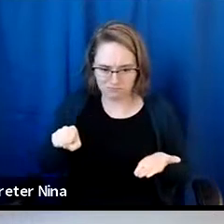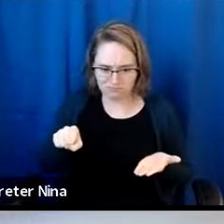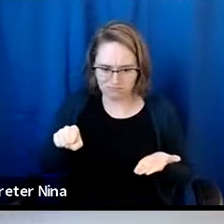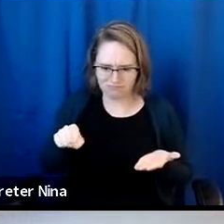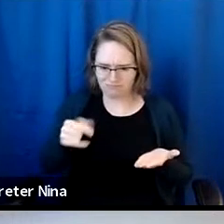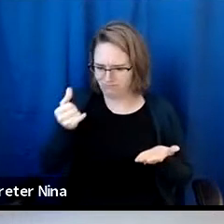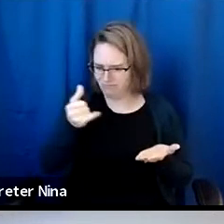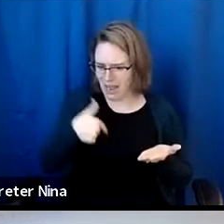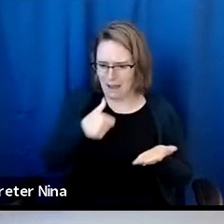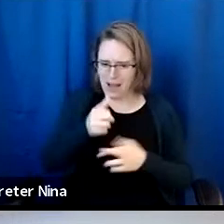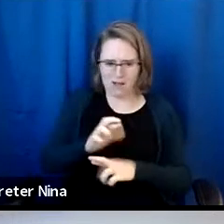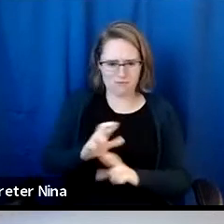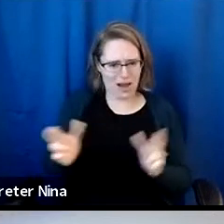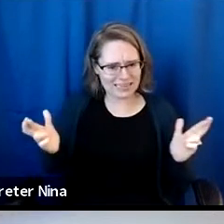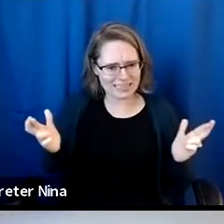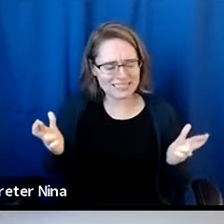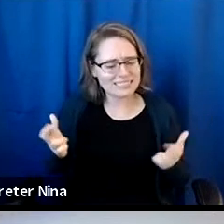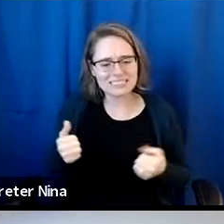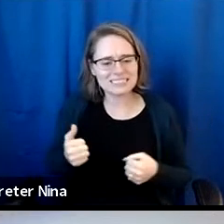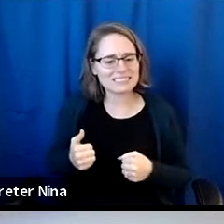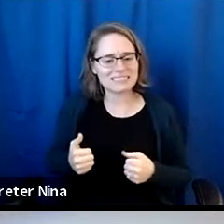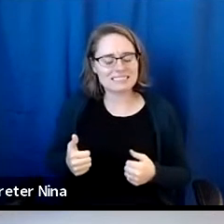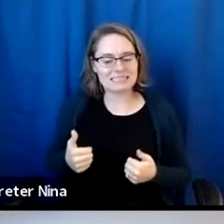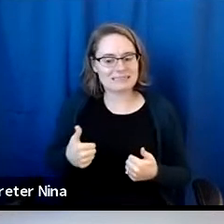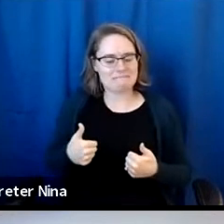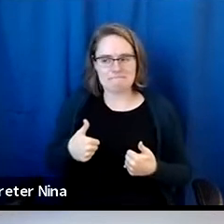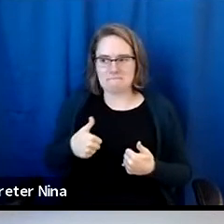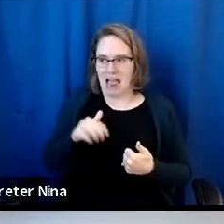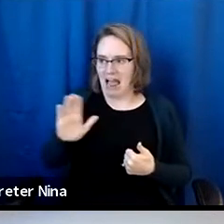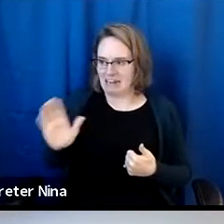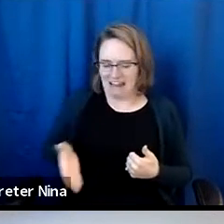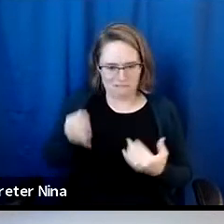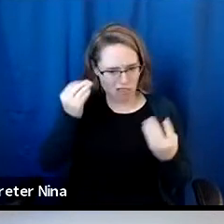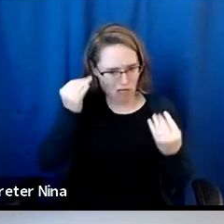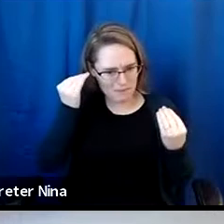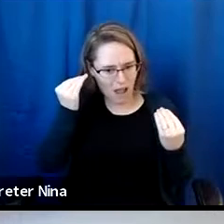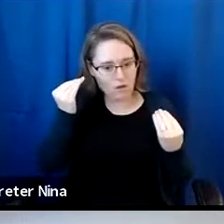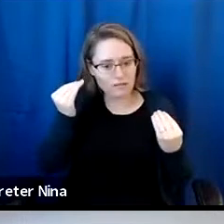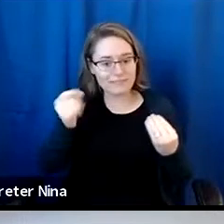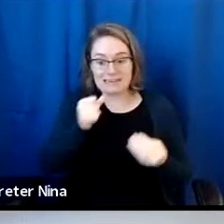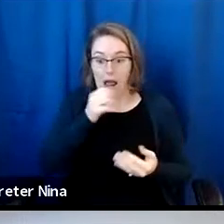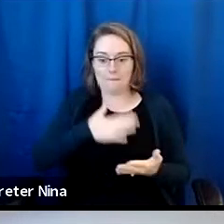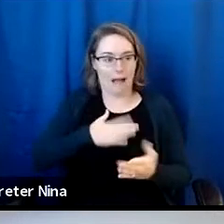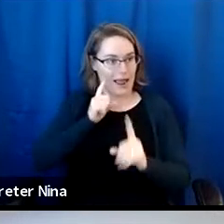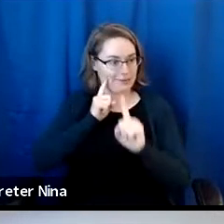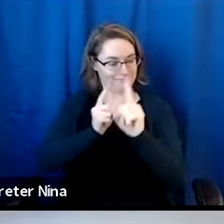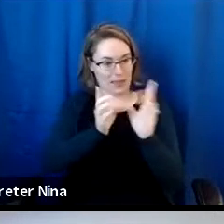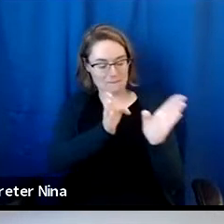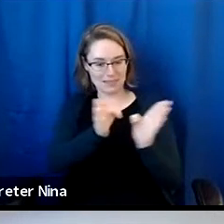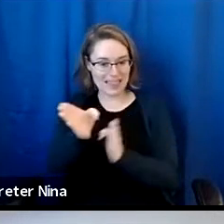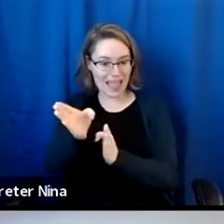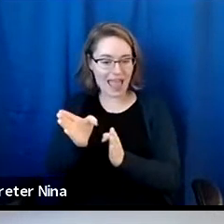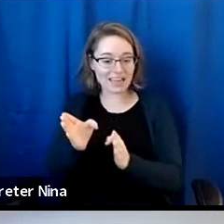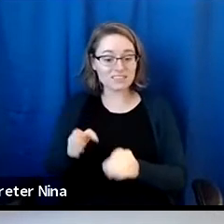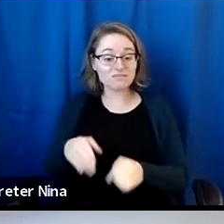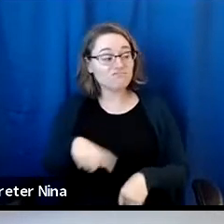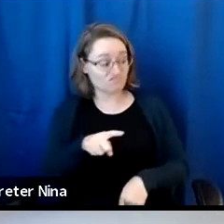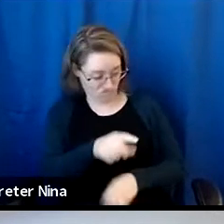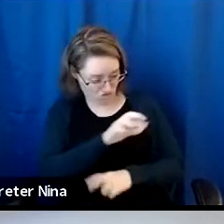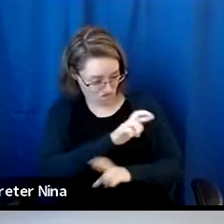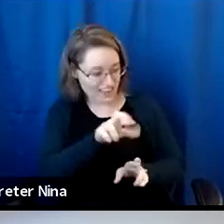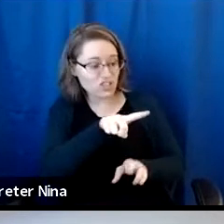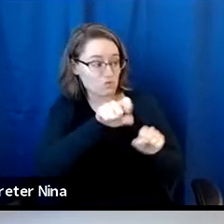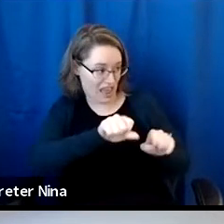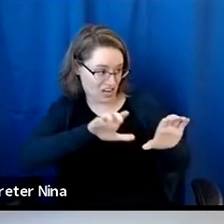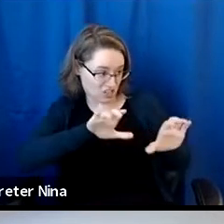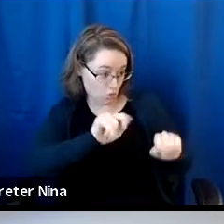I'm not ready. I don't know. I never thought that wasn't in my game plan to do that. You're ready and you can do it. And